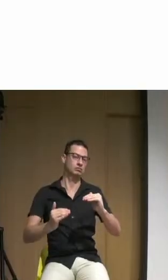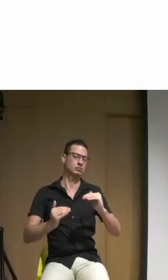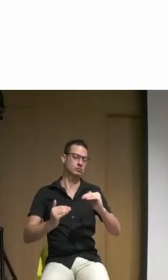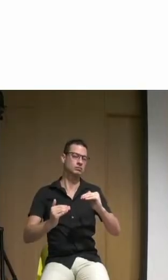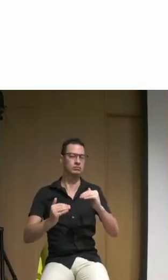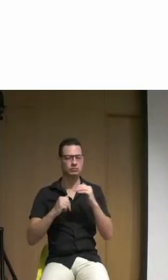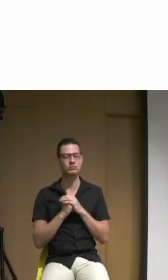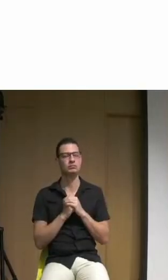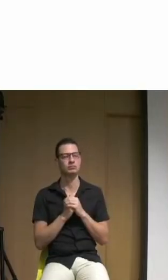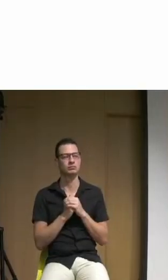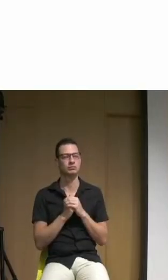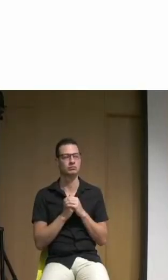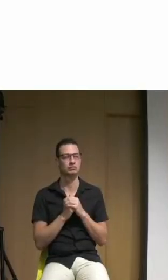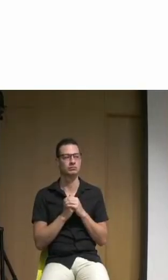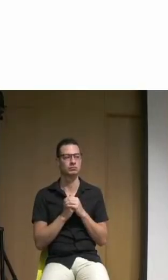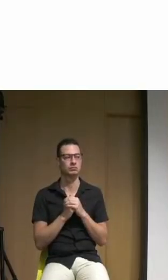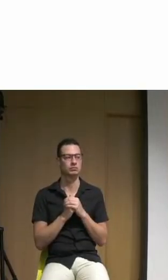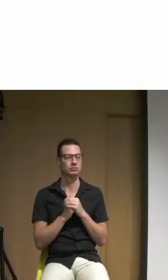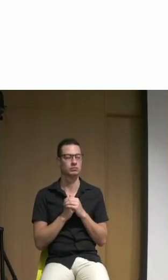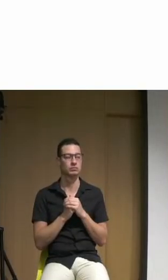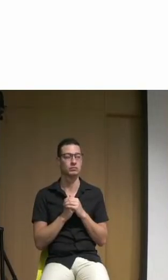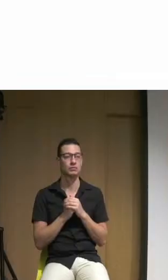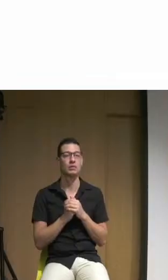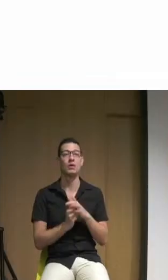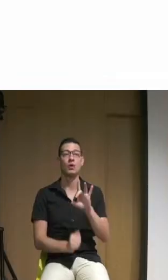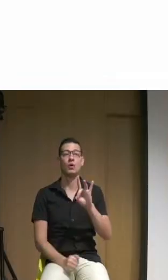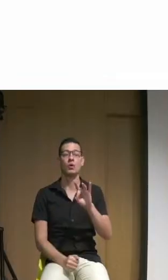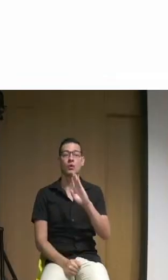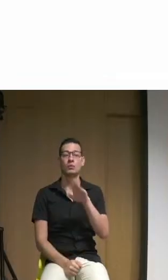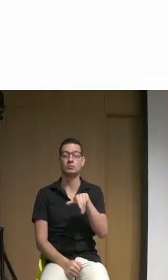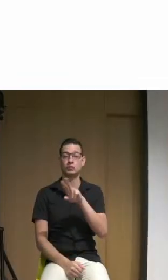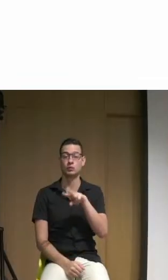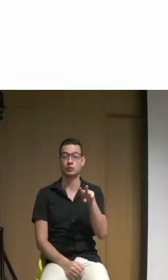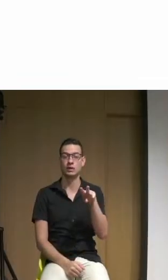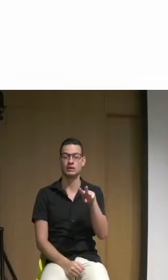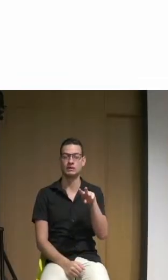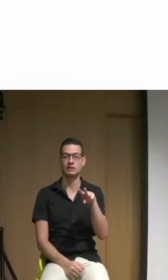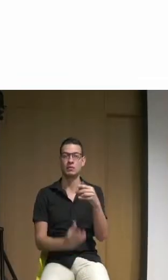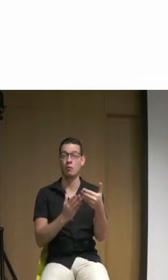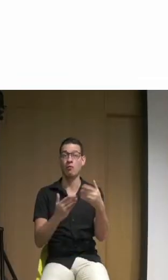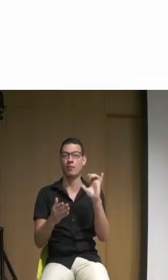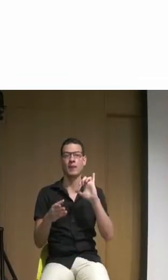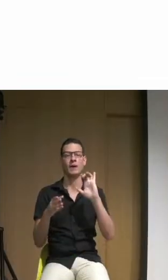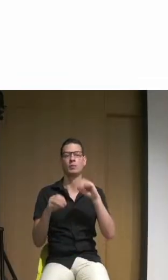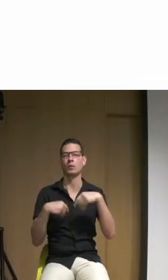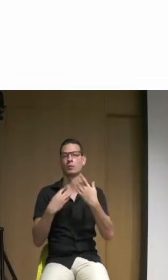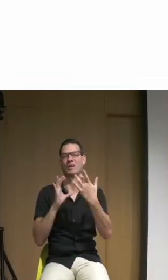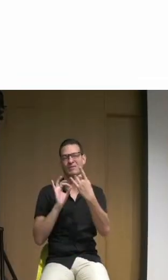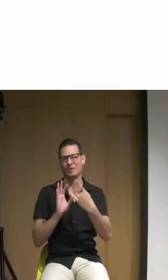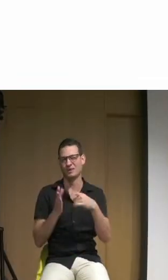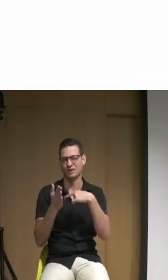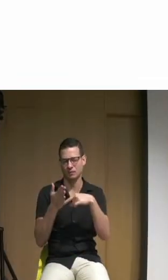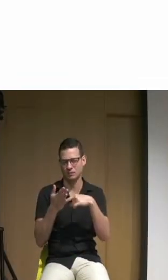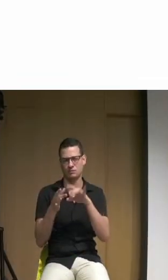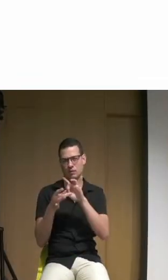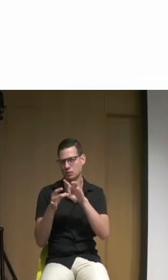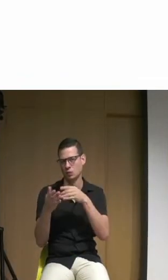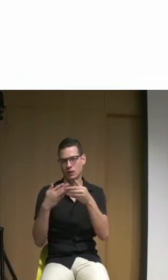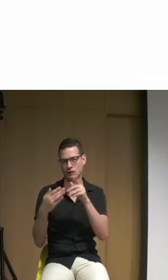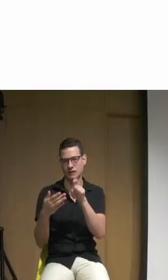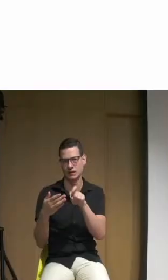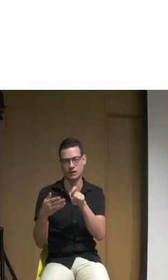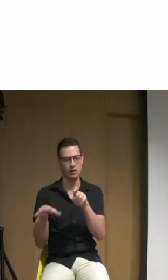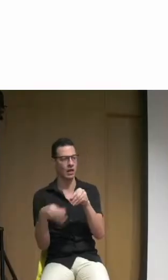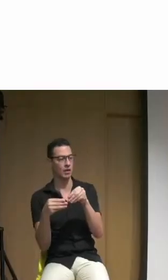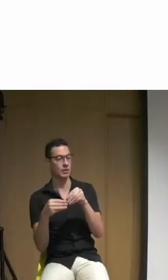diligence by the 22nd of August and provide whatever feedback and comments and corrections that we feel are necessary.